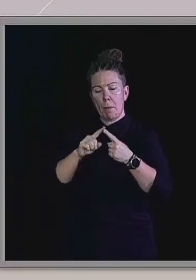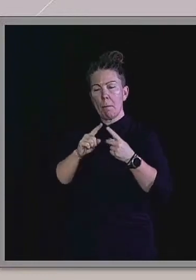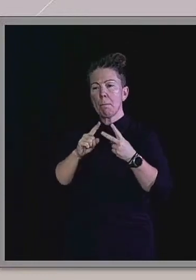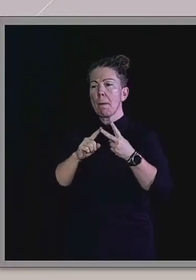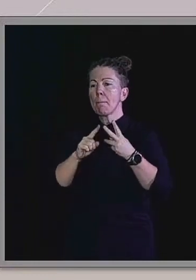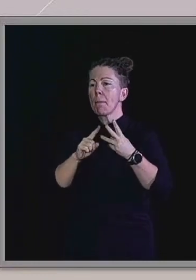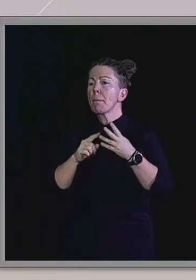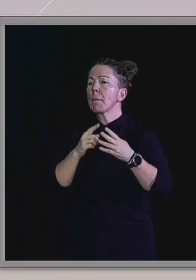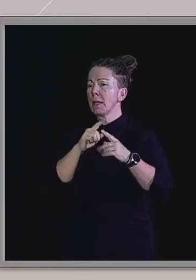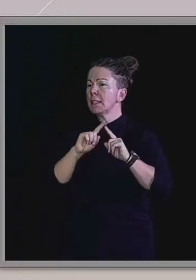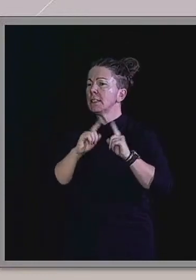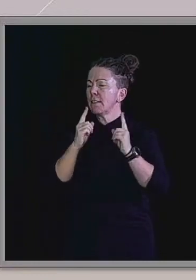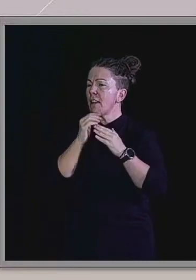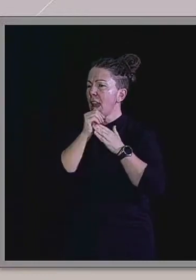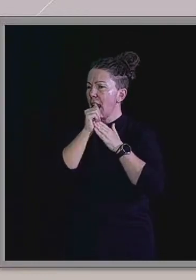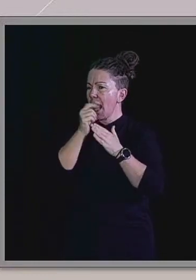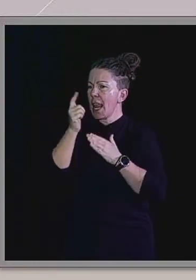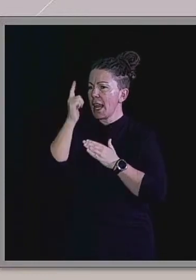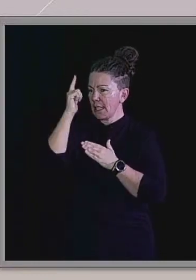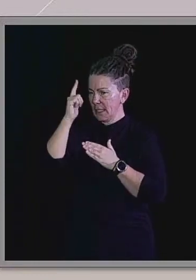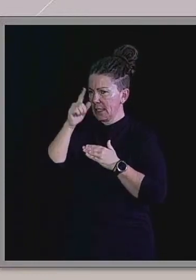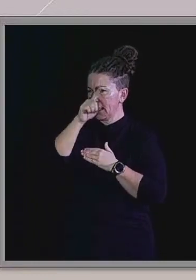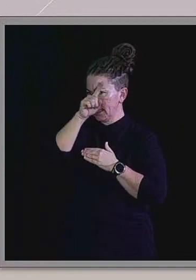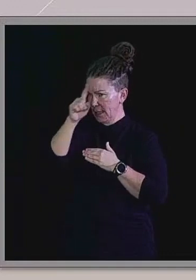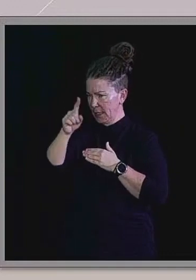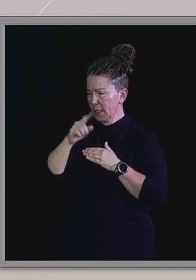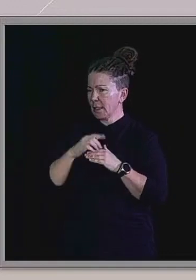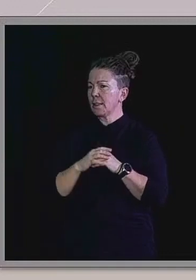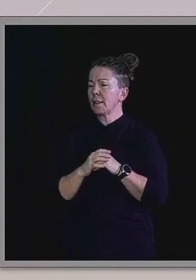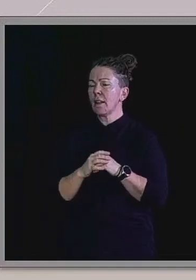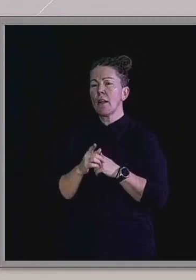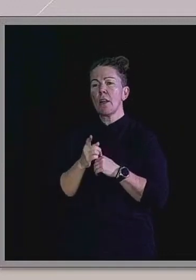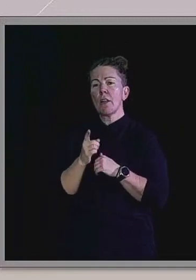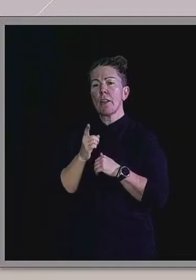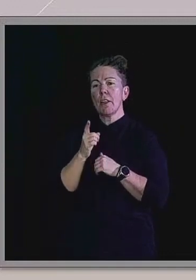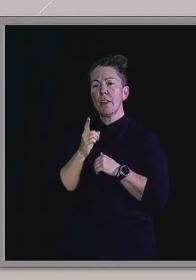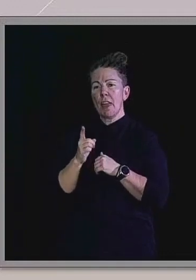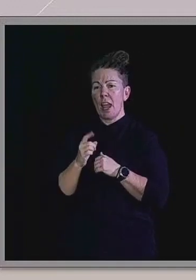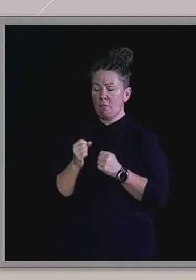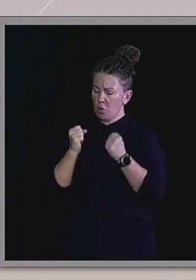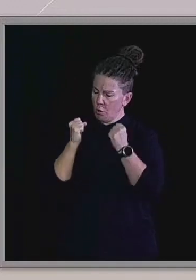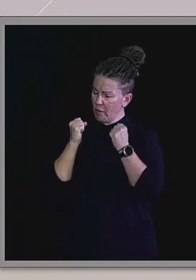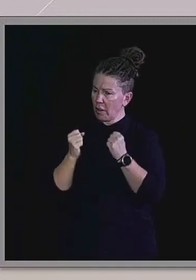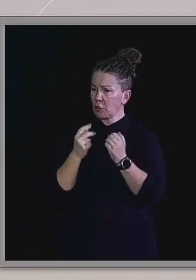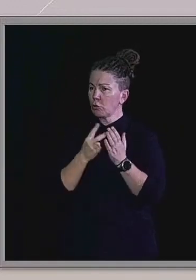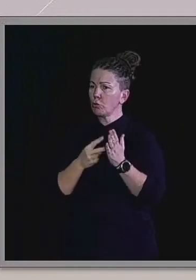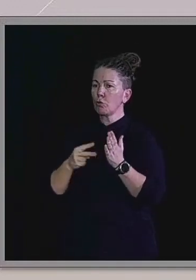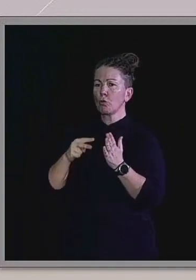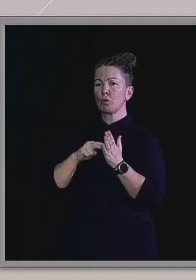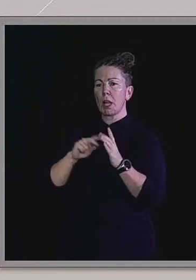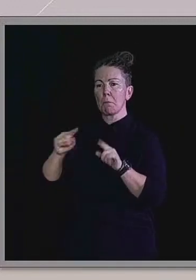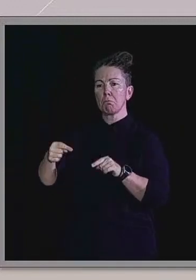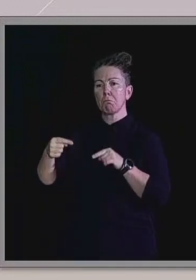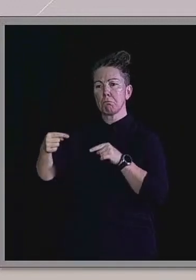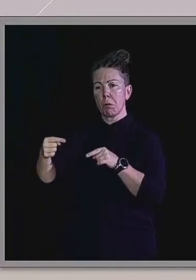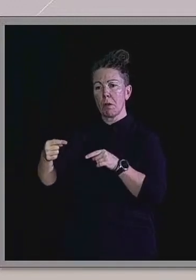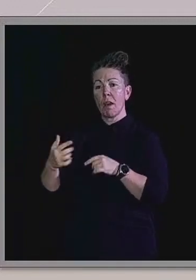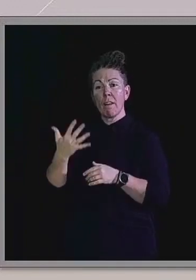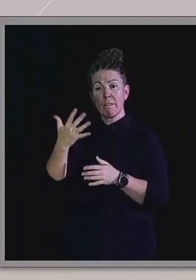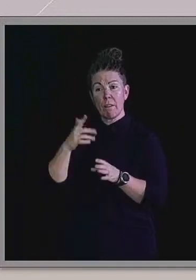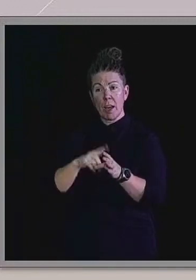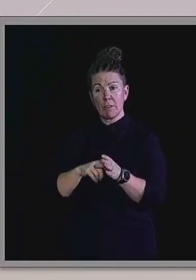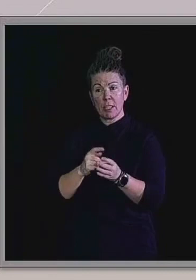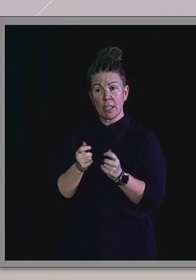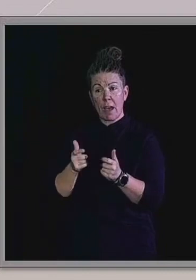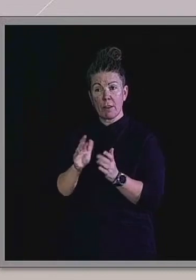Jose Ramos Horta, former presidents of the country who took a really strong stand. So about 5 years after writing